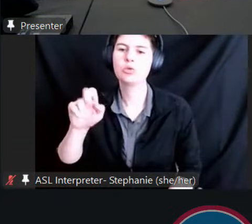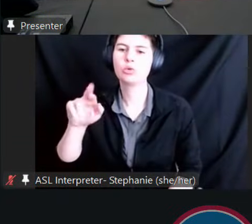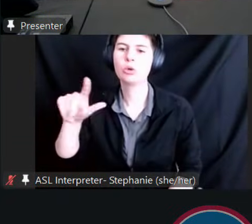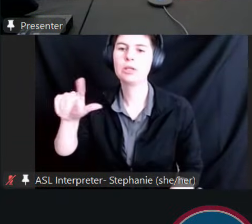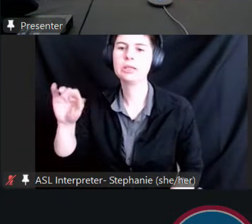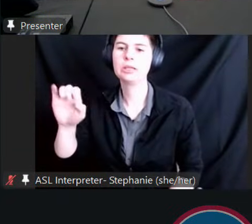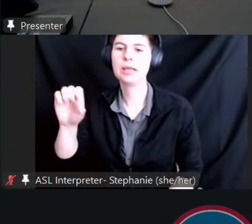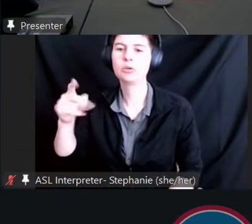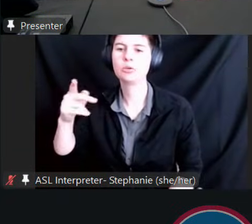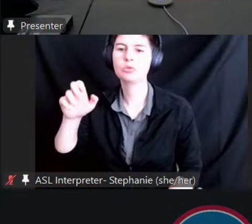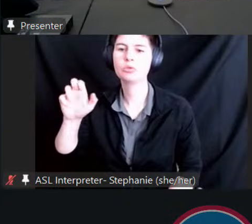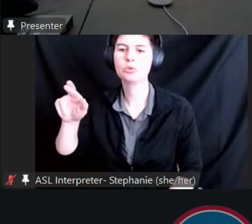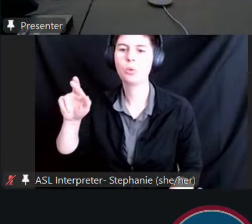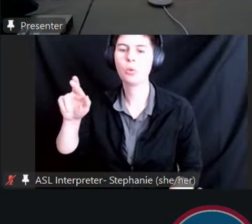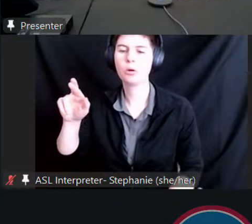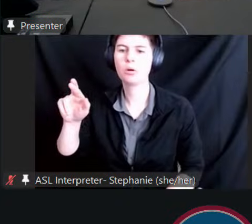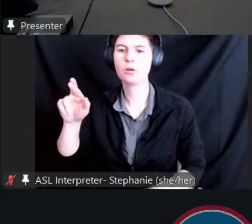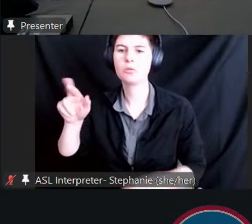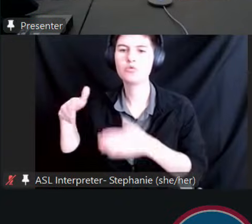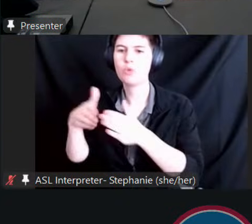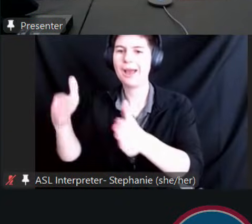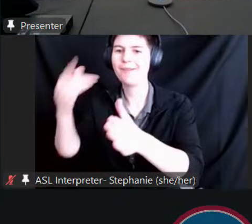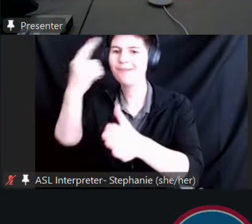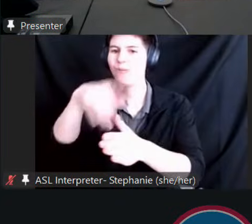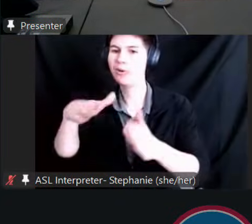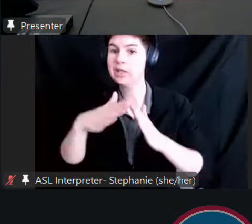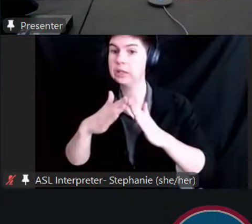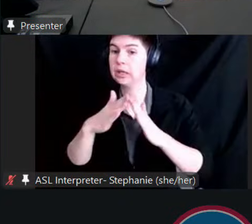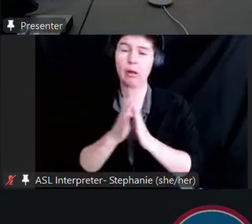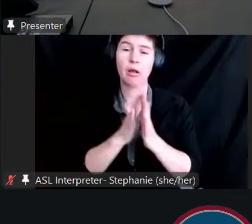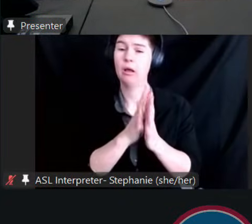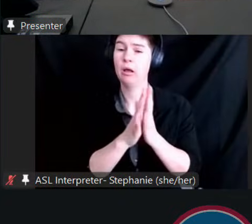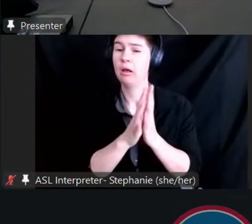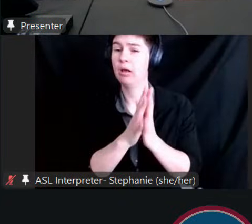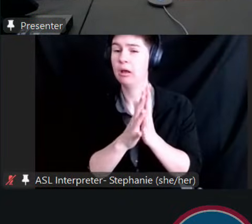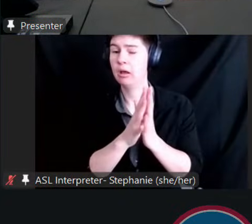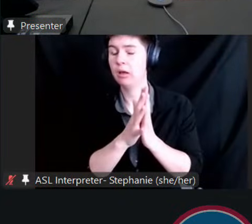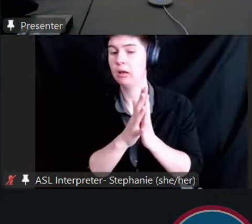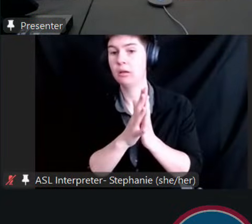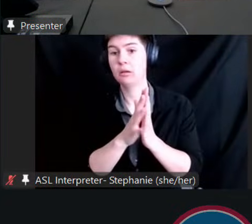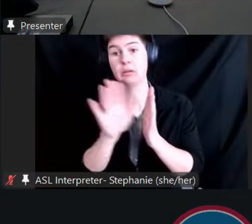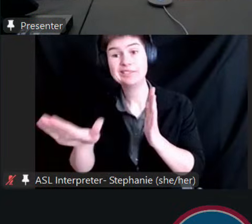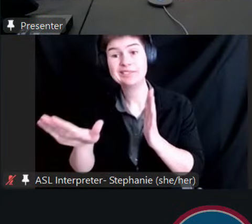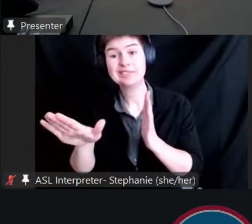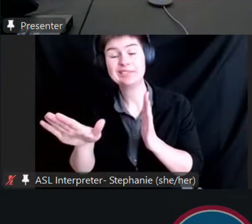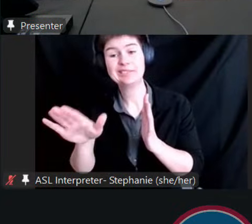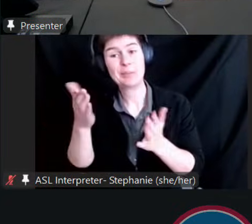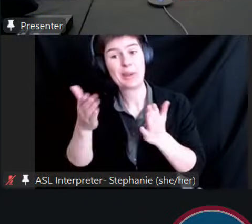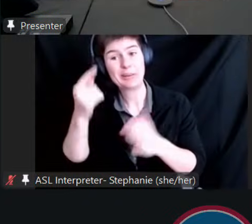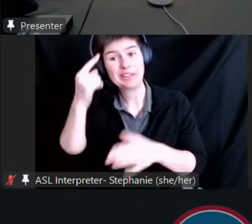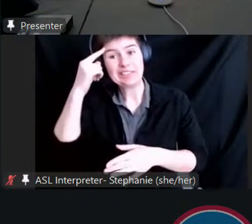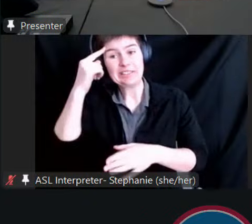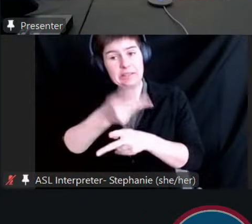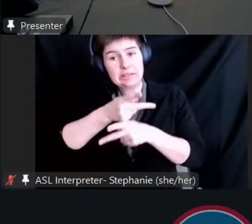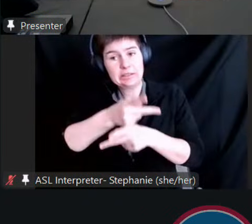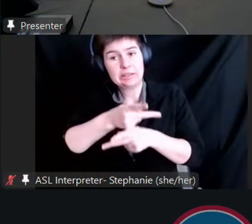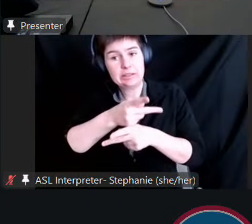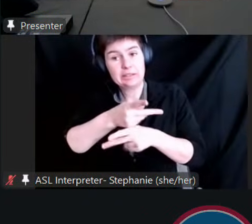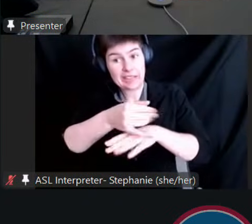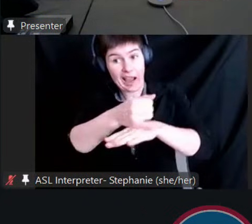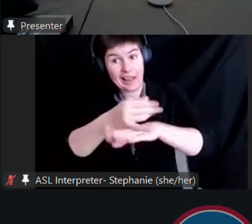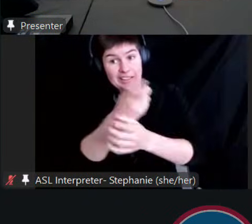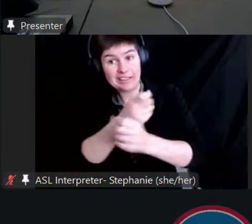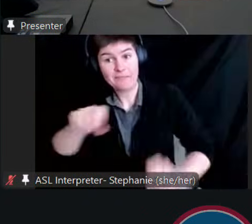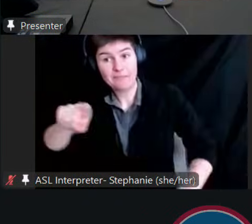city, I'm just saying, maybe you have to be cautious and think about that. Yeah, that is some of the feedback